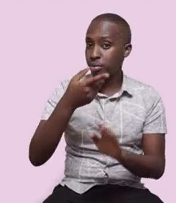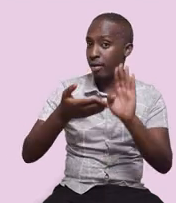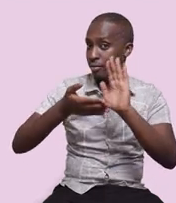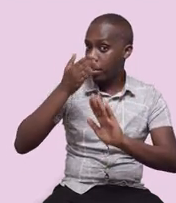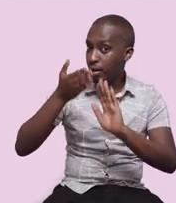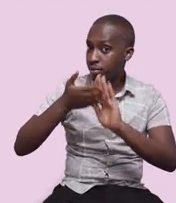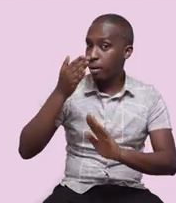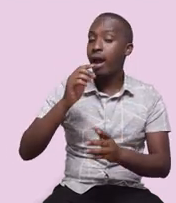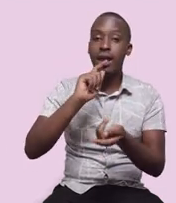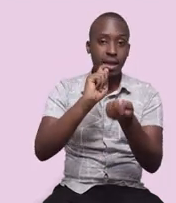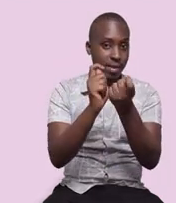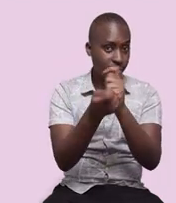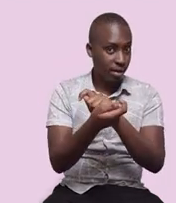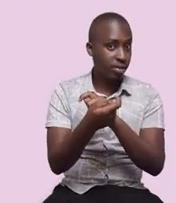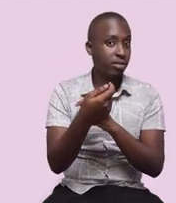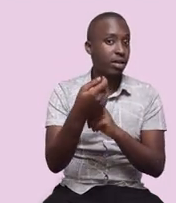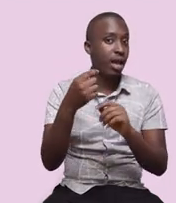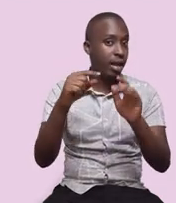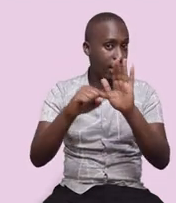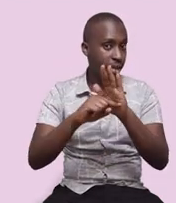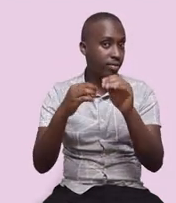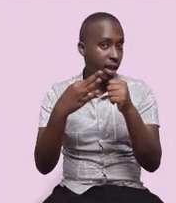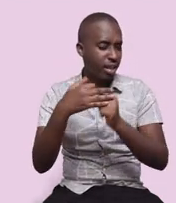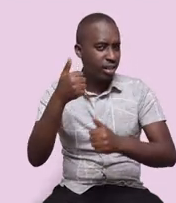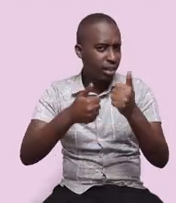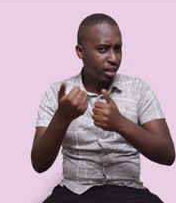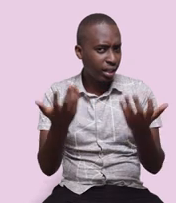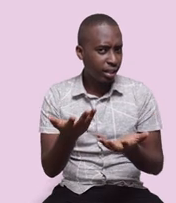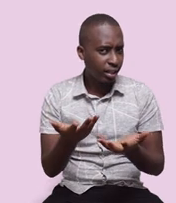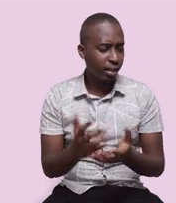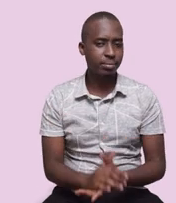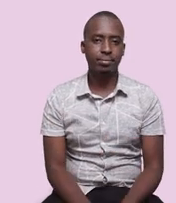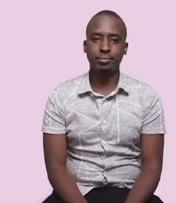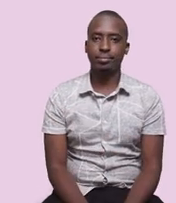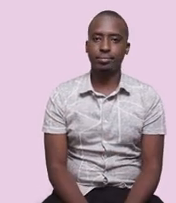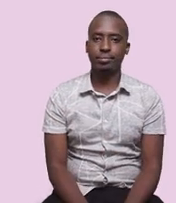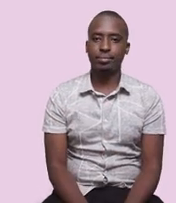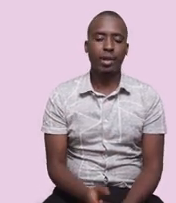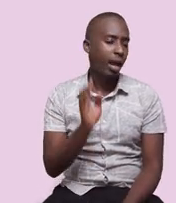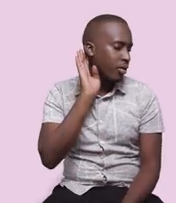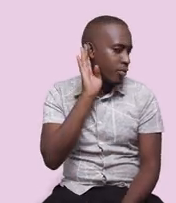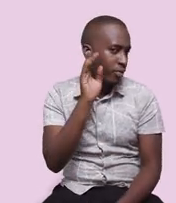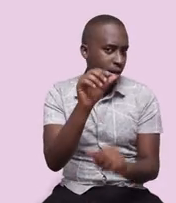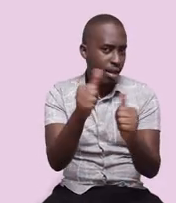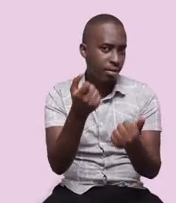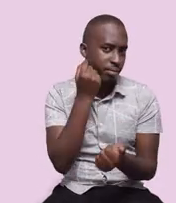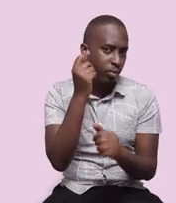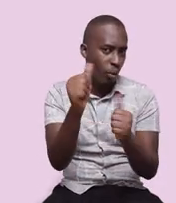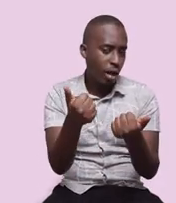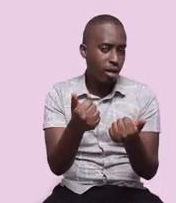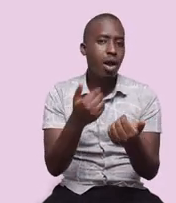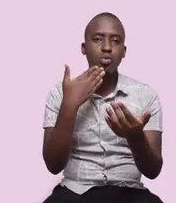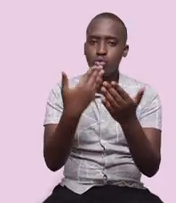let's answer quickly. The inverse of negative 8 is... Let me understand well.